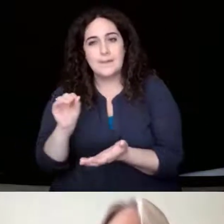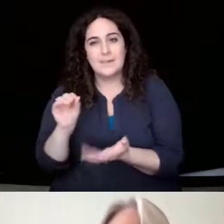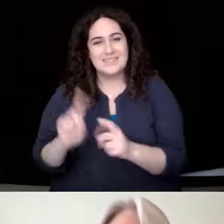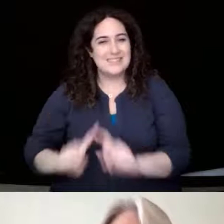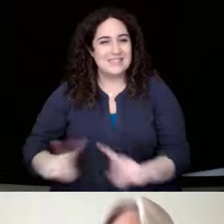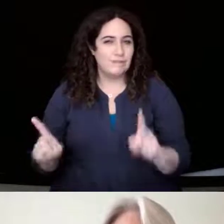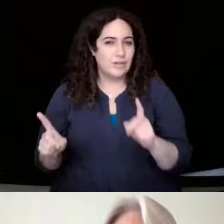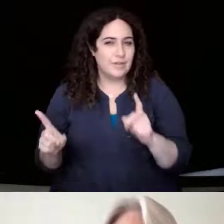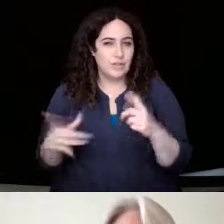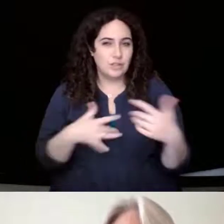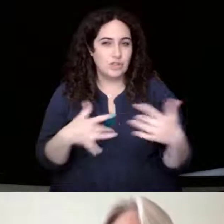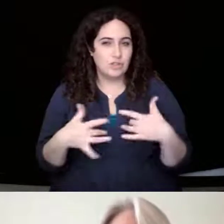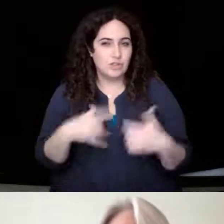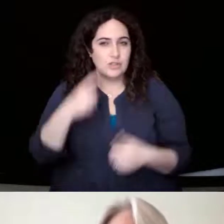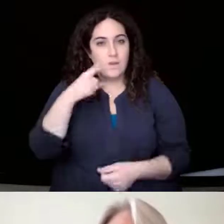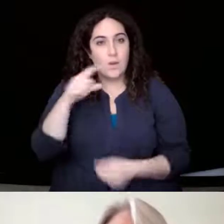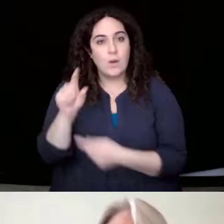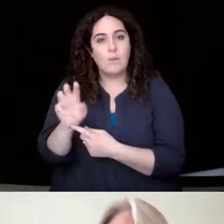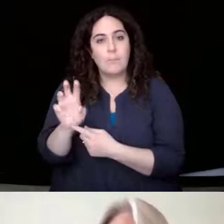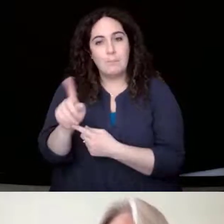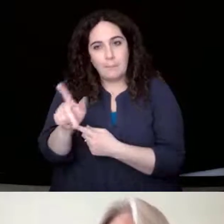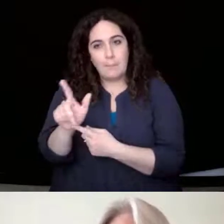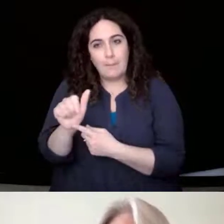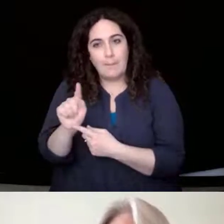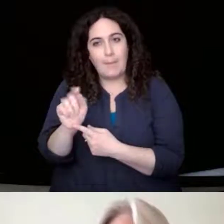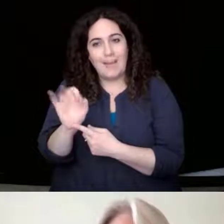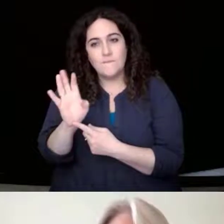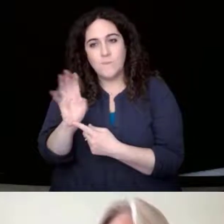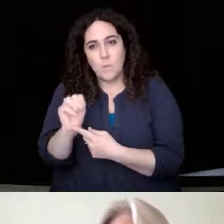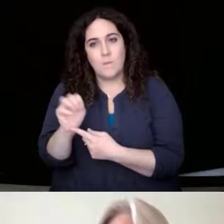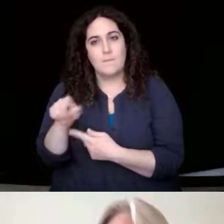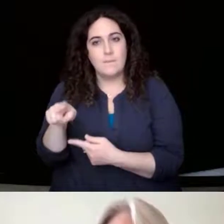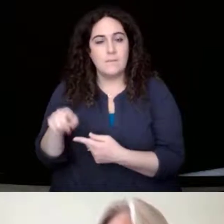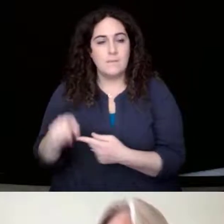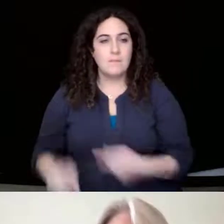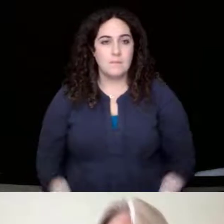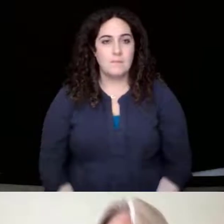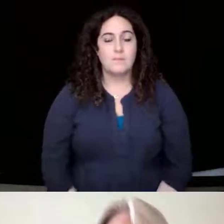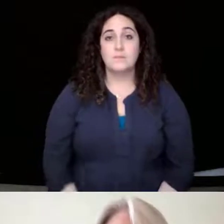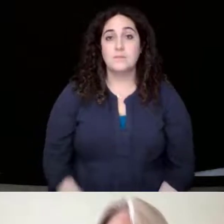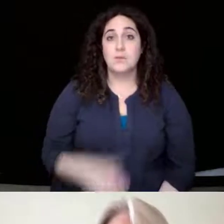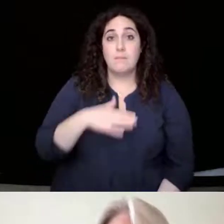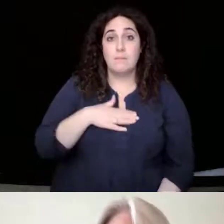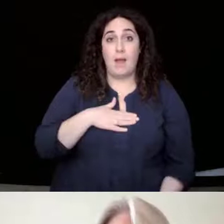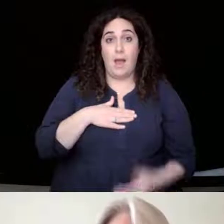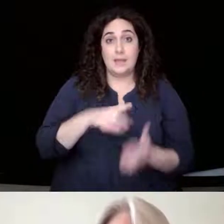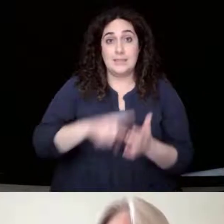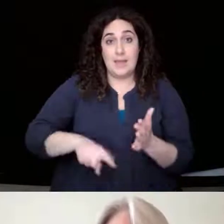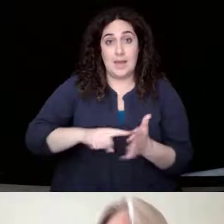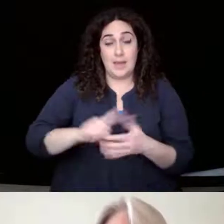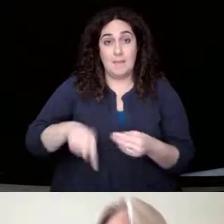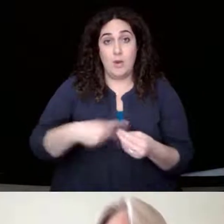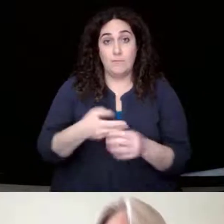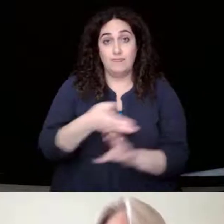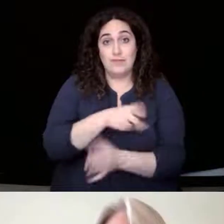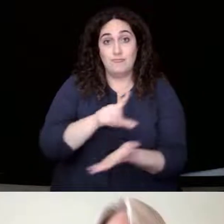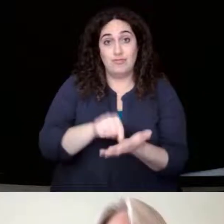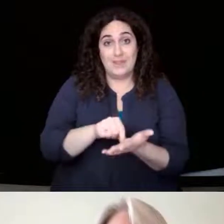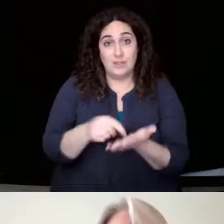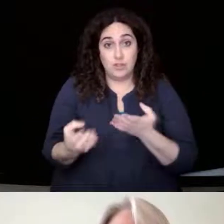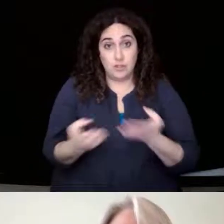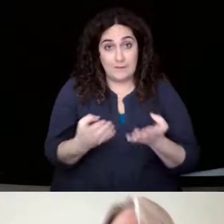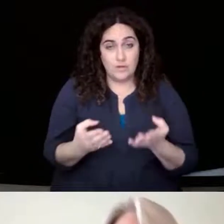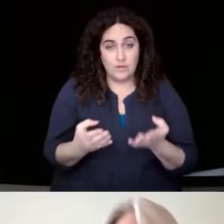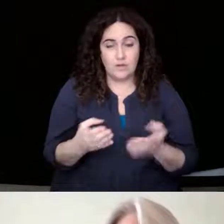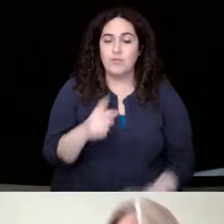a platform. So I think the preprint server accessibility study we did sort of really underscores that there